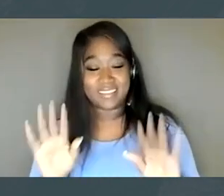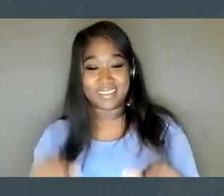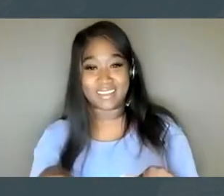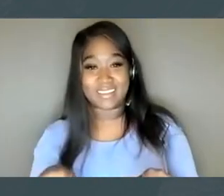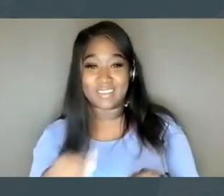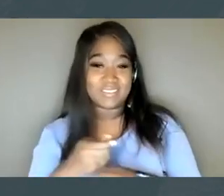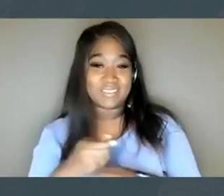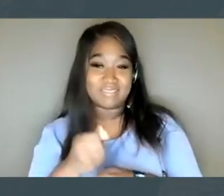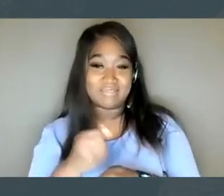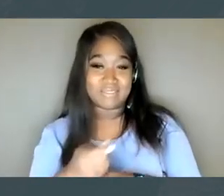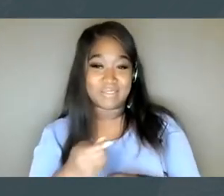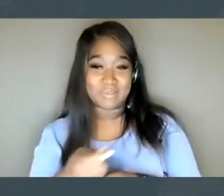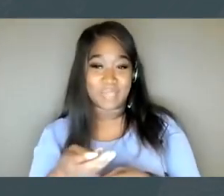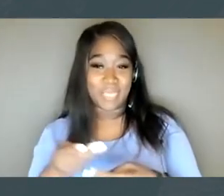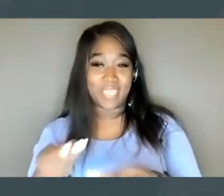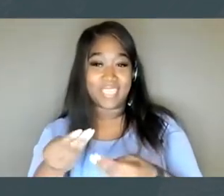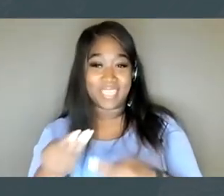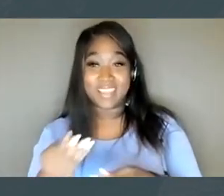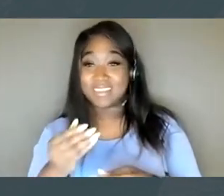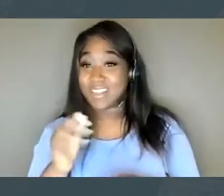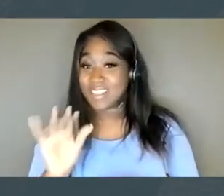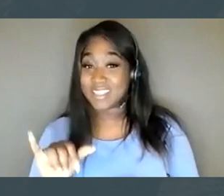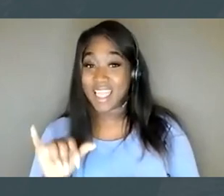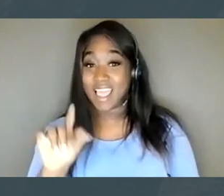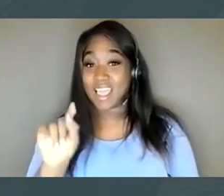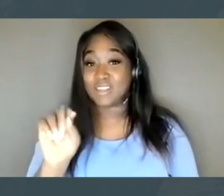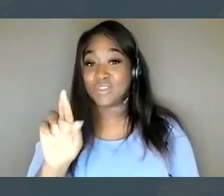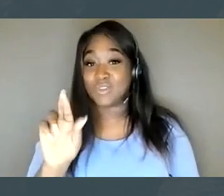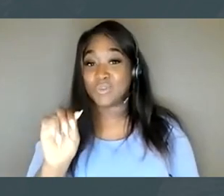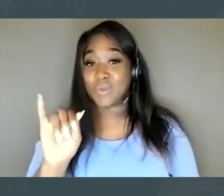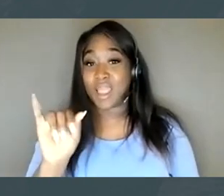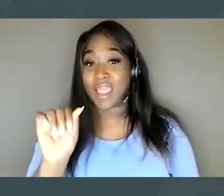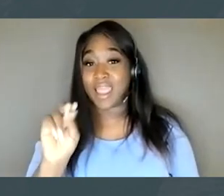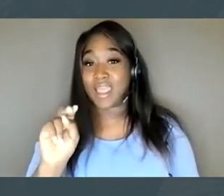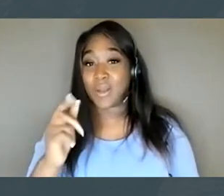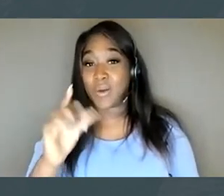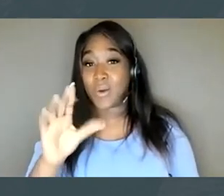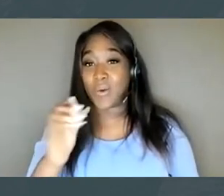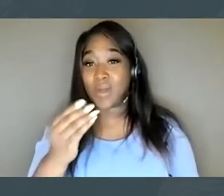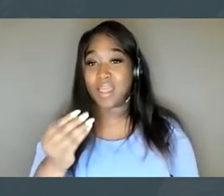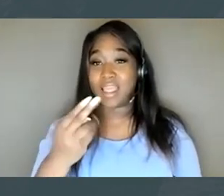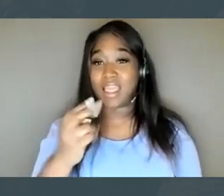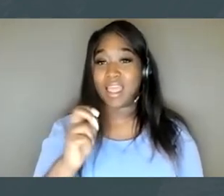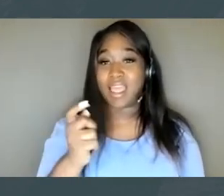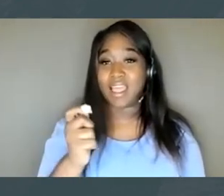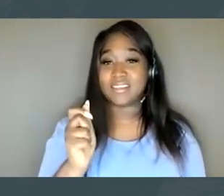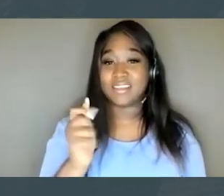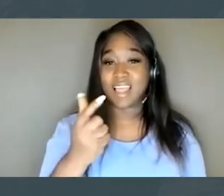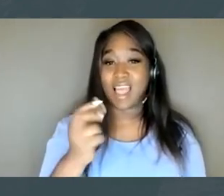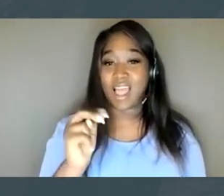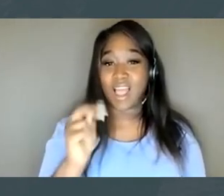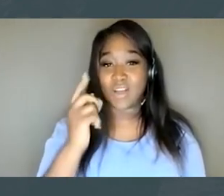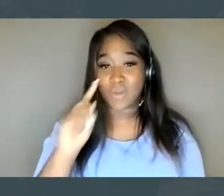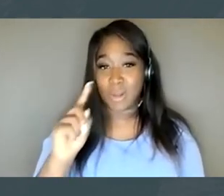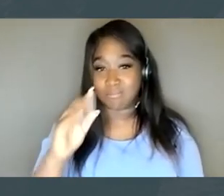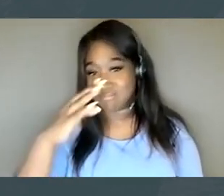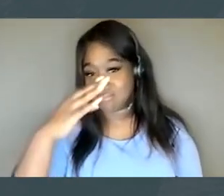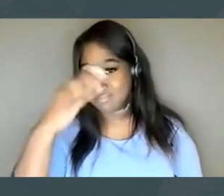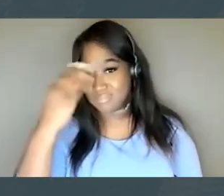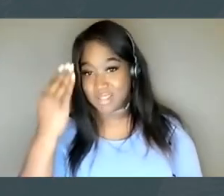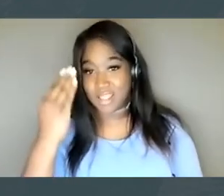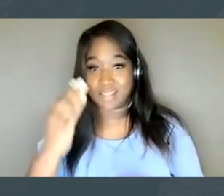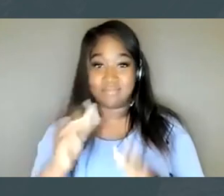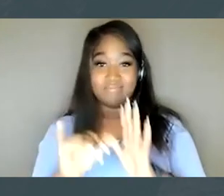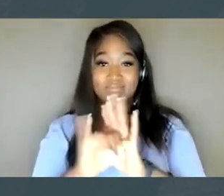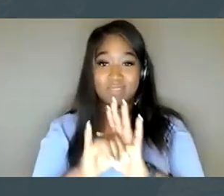Okay, so the triangle and hexagon reflections on a black identity becomes Black is the Journey, Africana